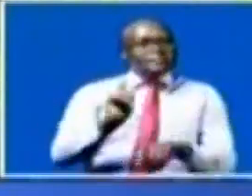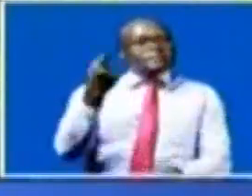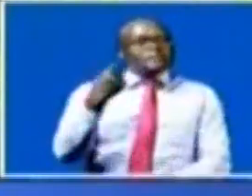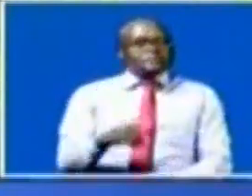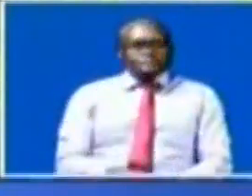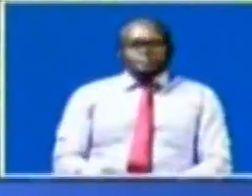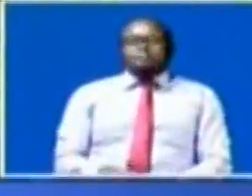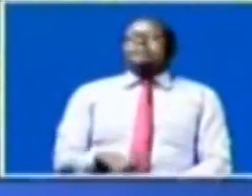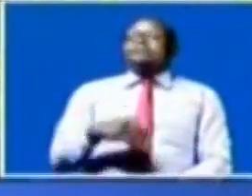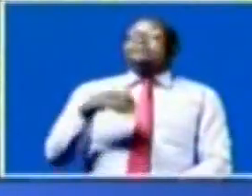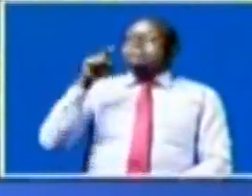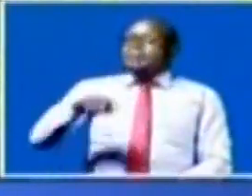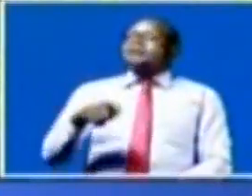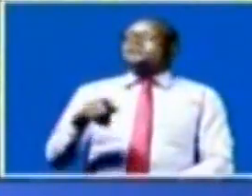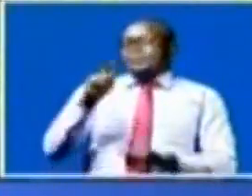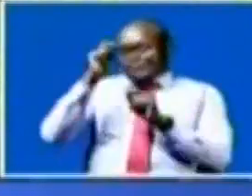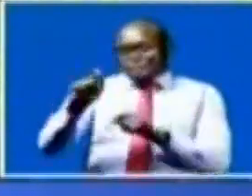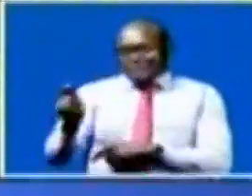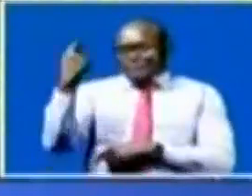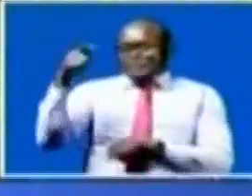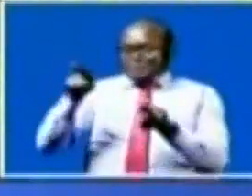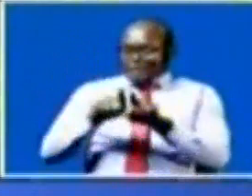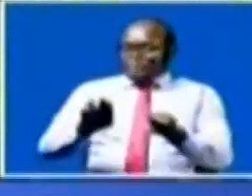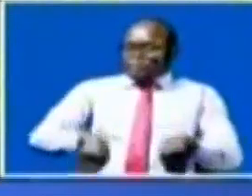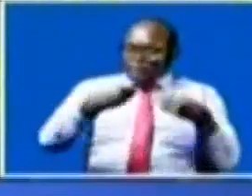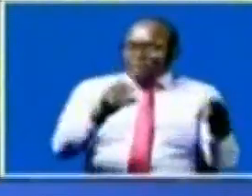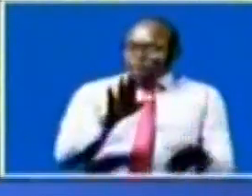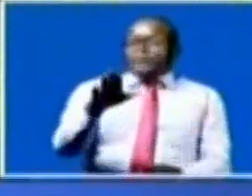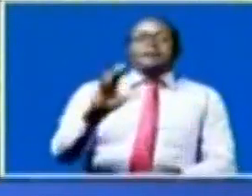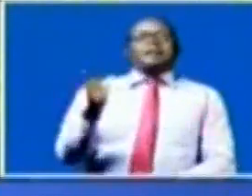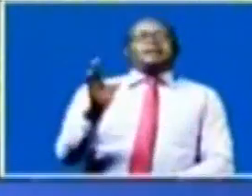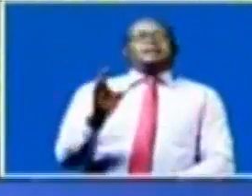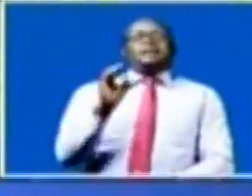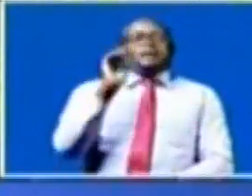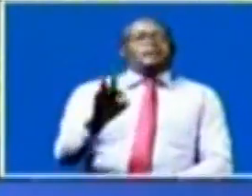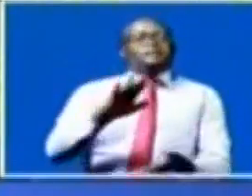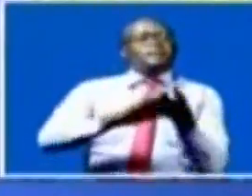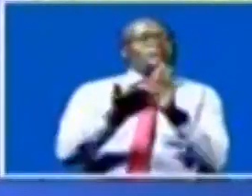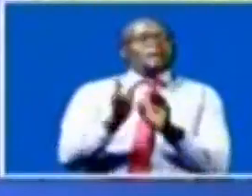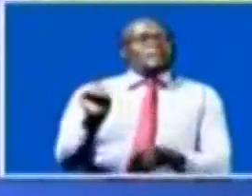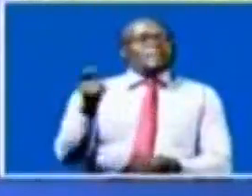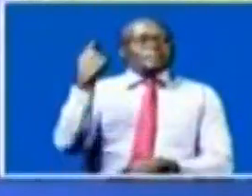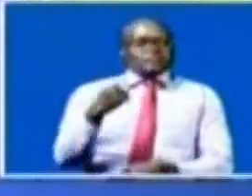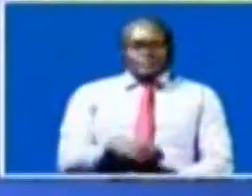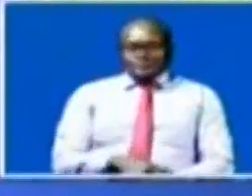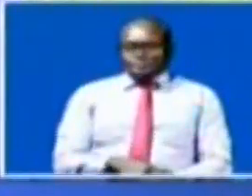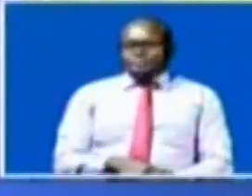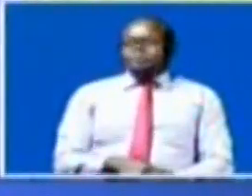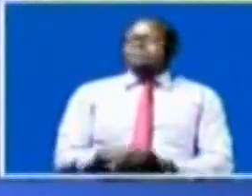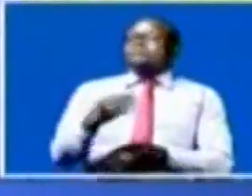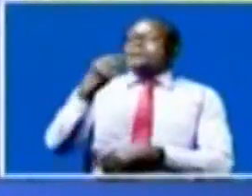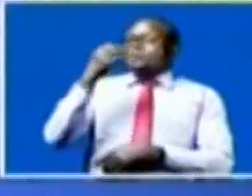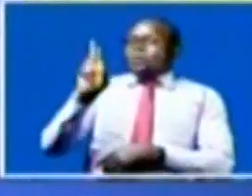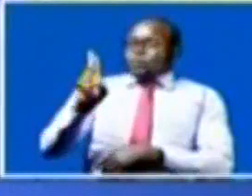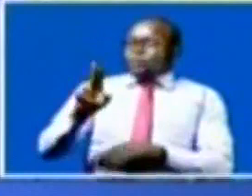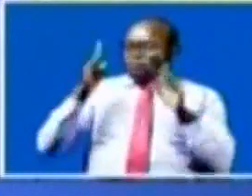to respect the president so that the same respect that they dish out is always going to be dished out to their candidate should he become president. Uhuru is really keen